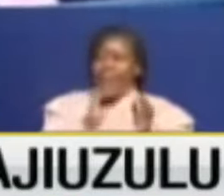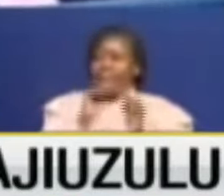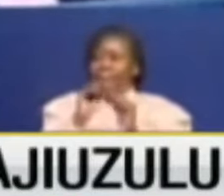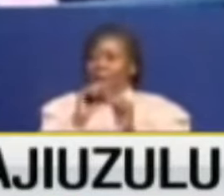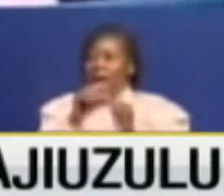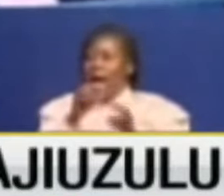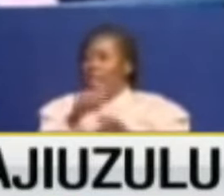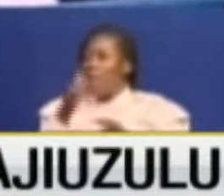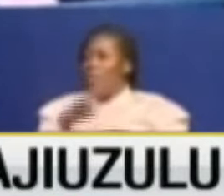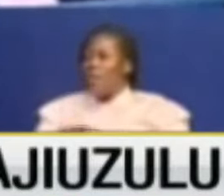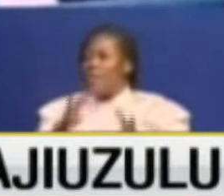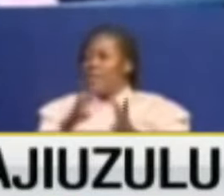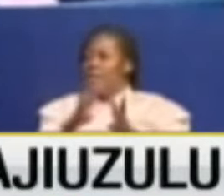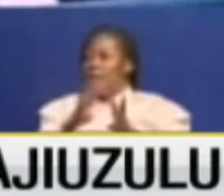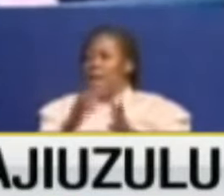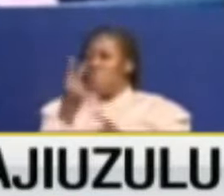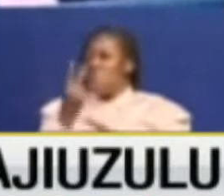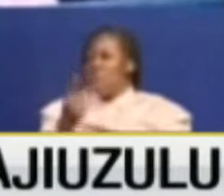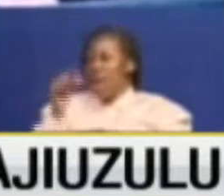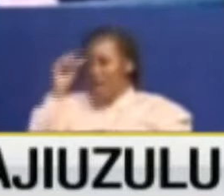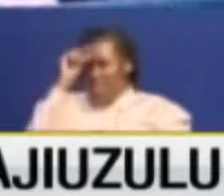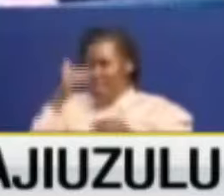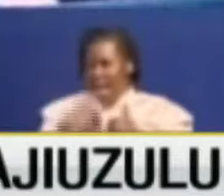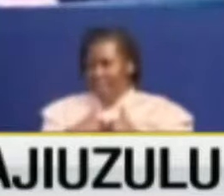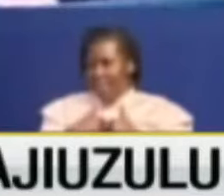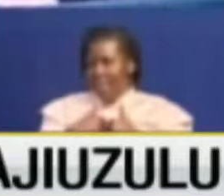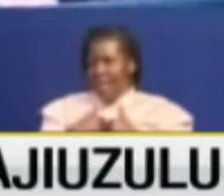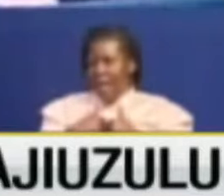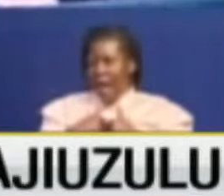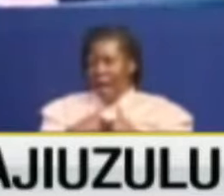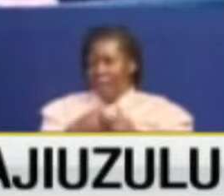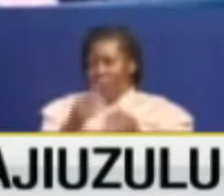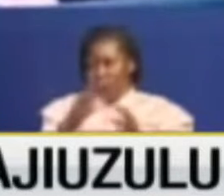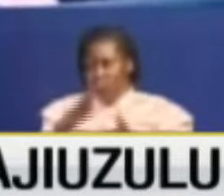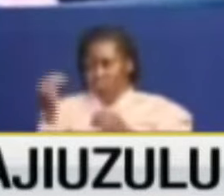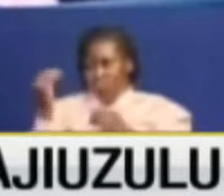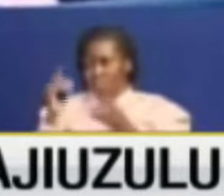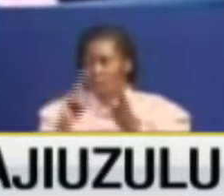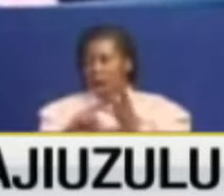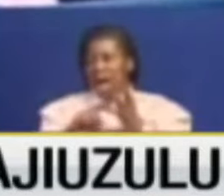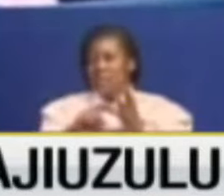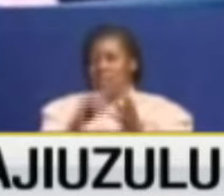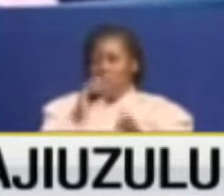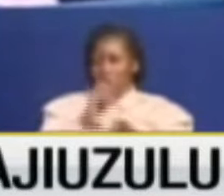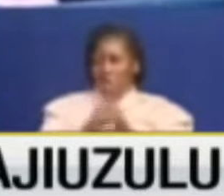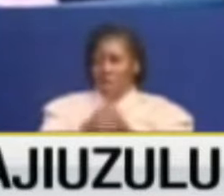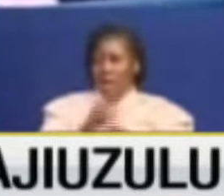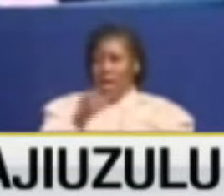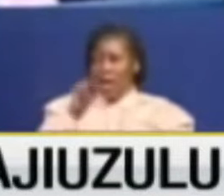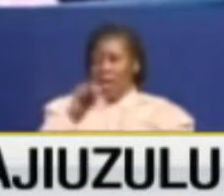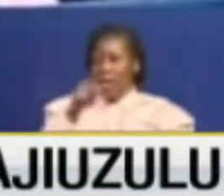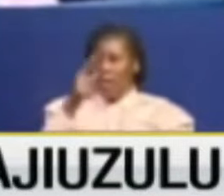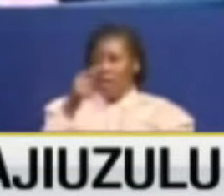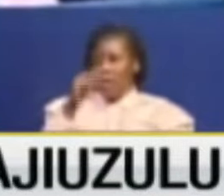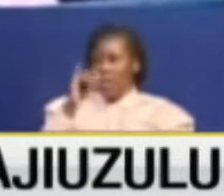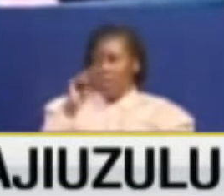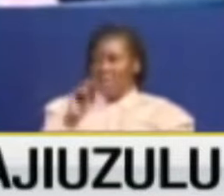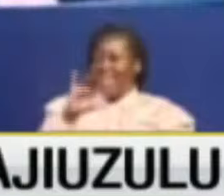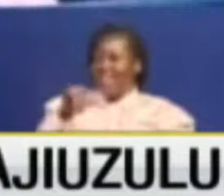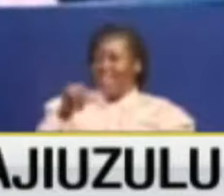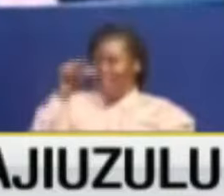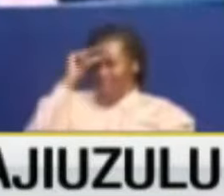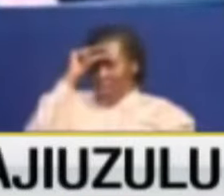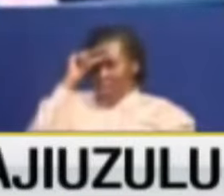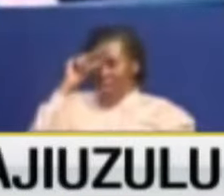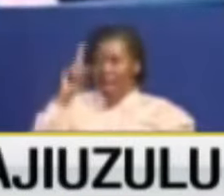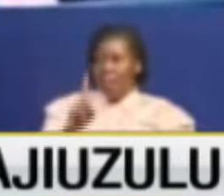ways and gotten their way to 2 governments, and they ran away by themselves. One of them is Dr. Ntoiti, the county government of Nairobi. We